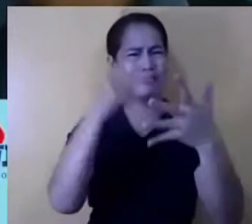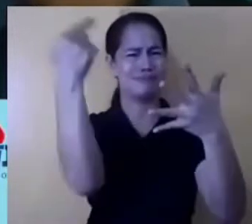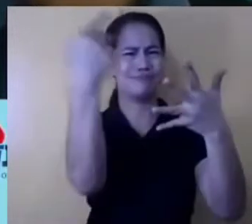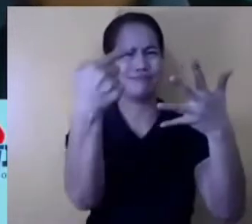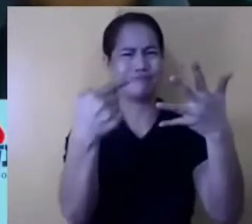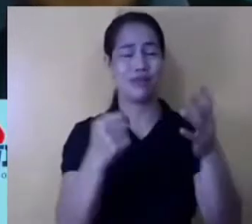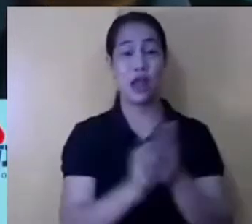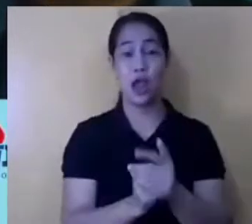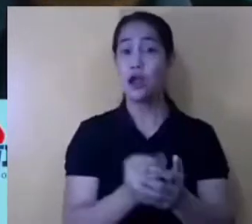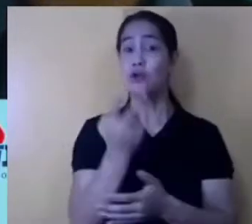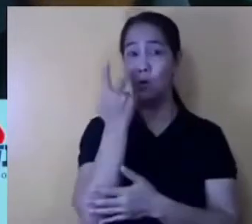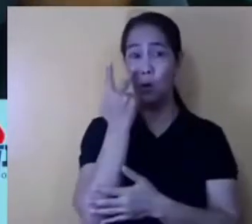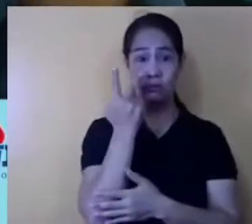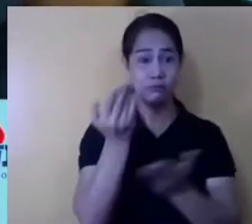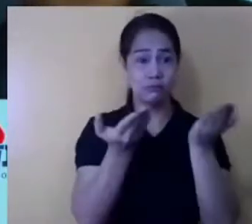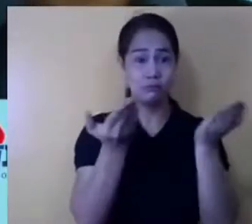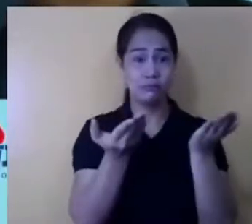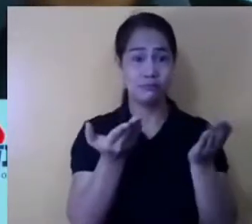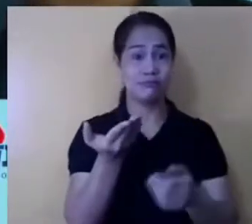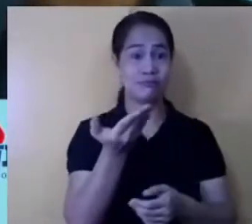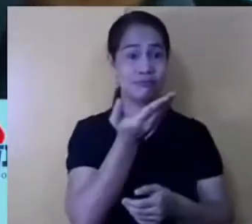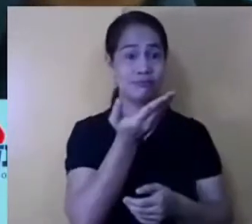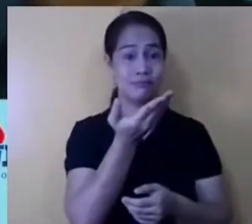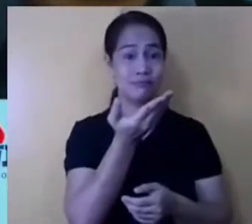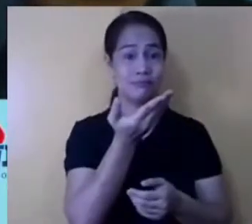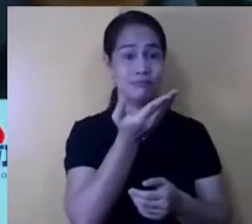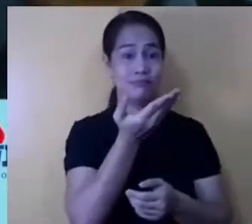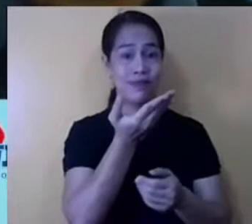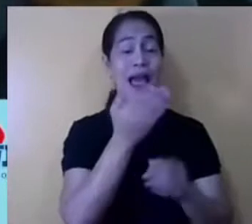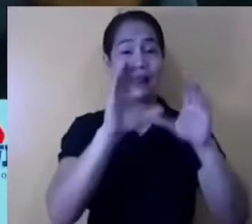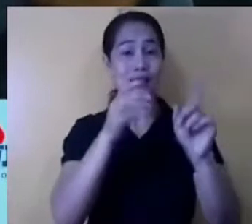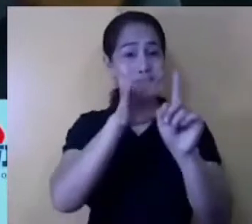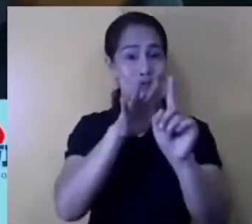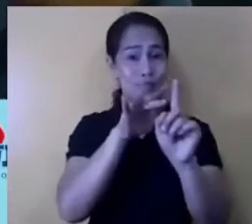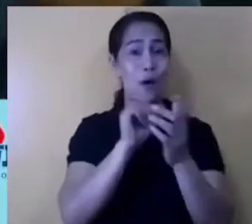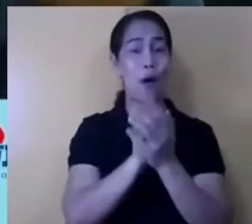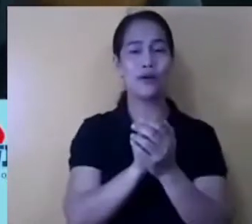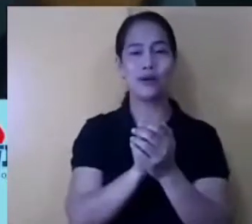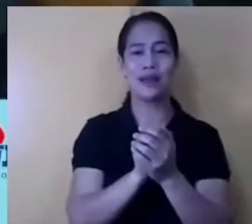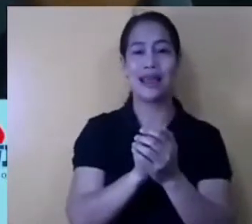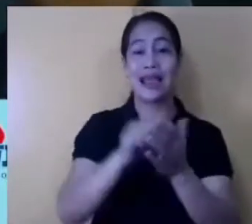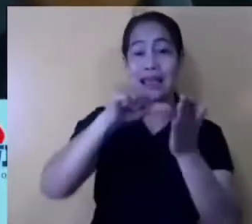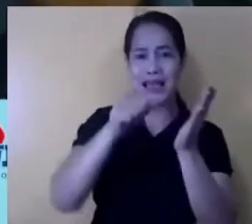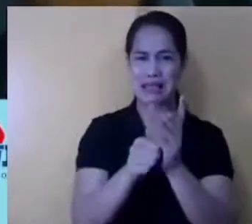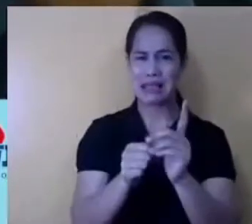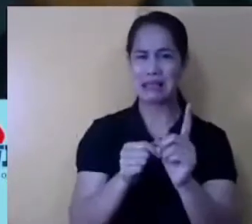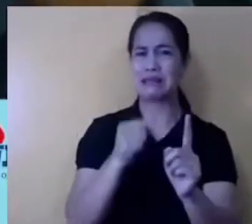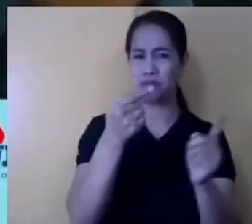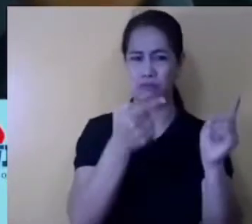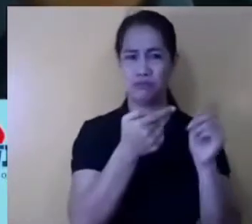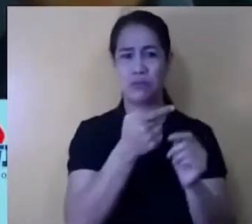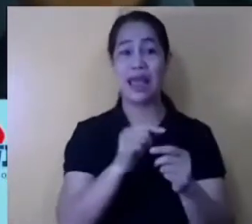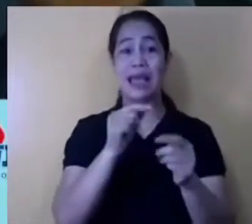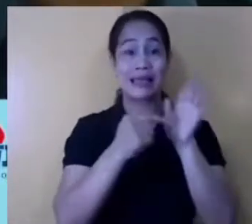seeing here on your screen another classroom observable indicators. This one displayed proficient use of